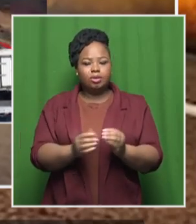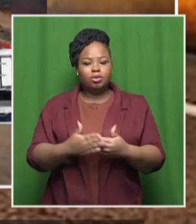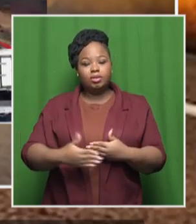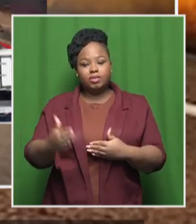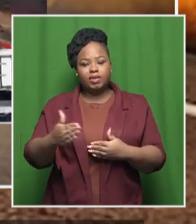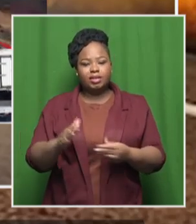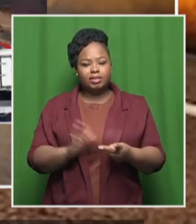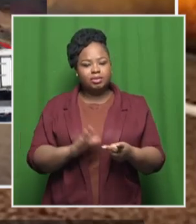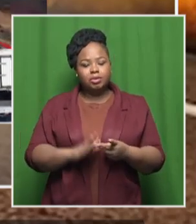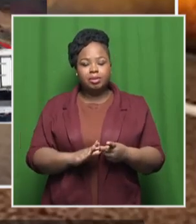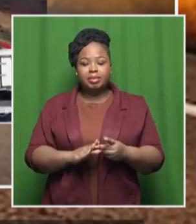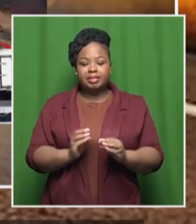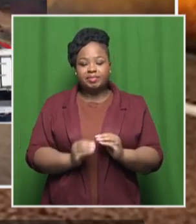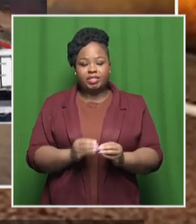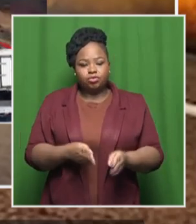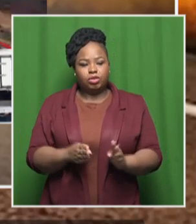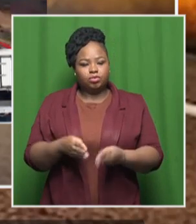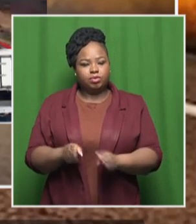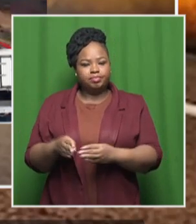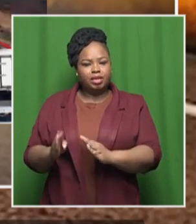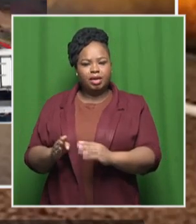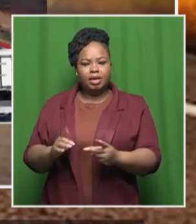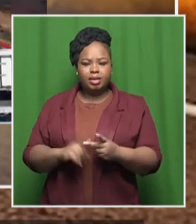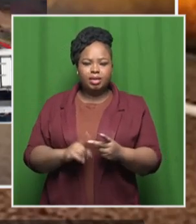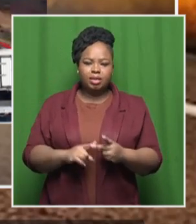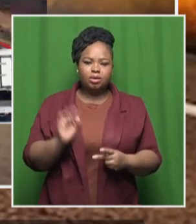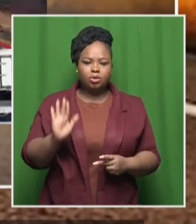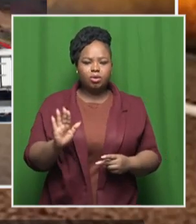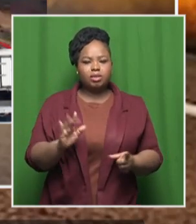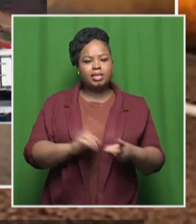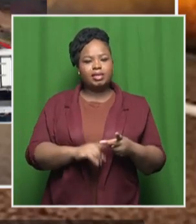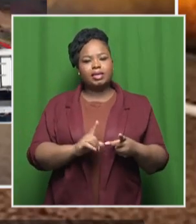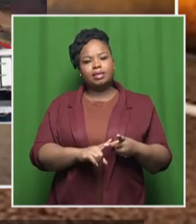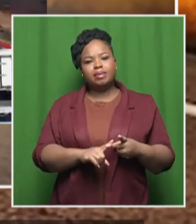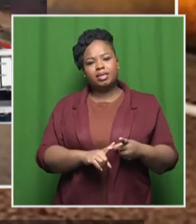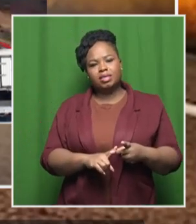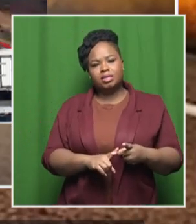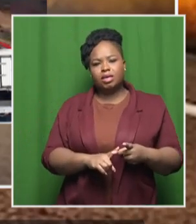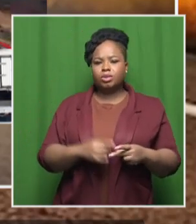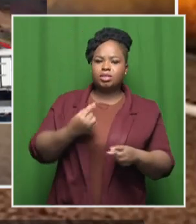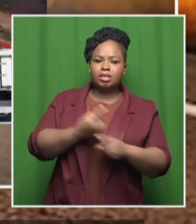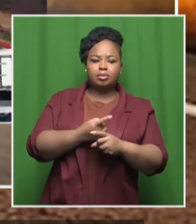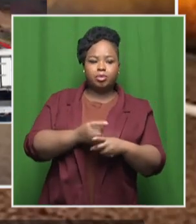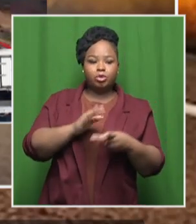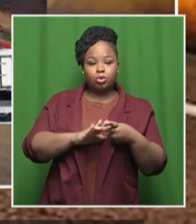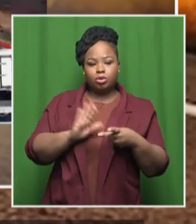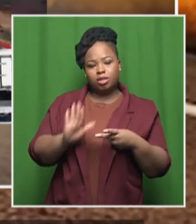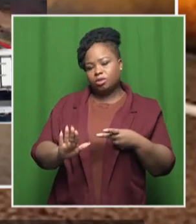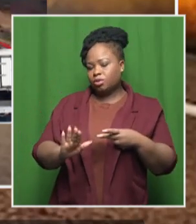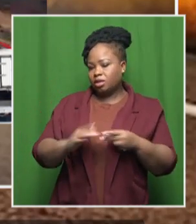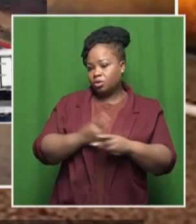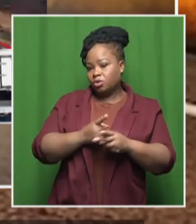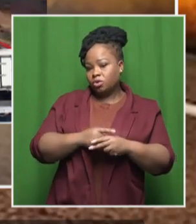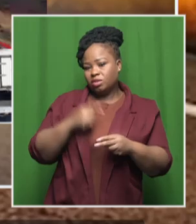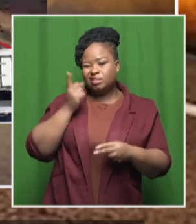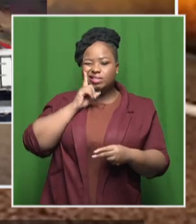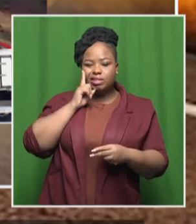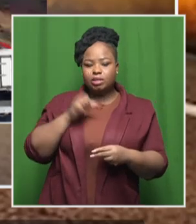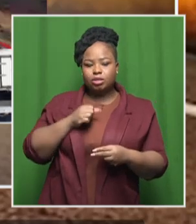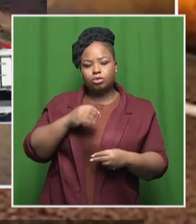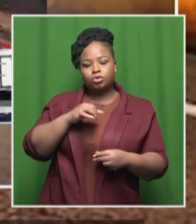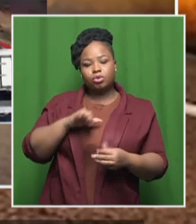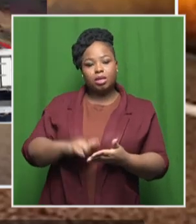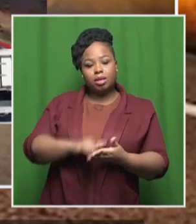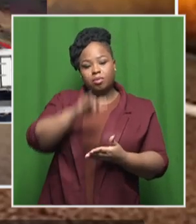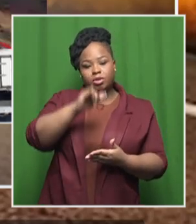roadworks seem, and they move around a lot. They seem to be now between sort of Olifantsfontein Road and the Engine Garage on your way to the airport,